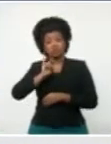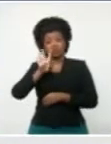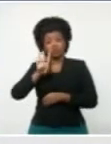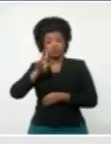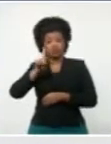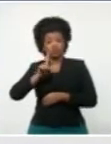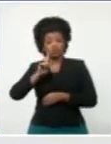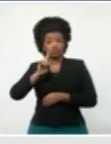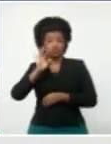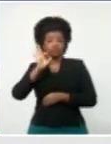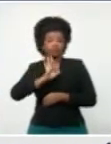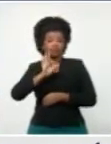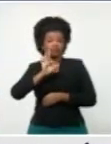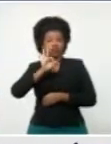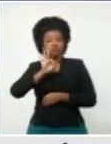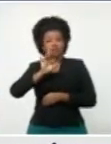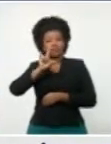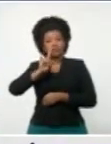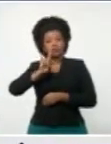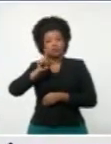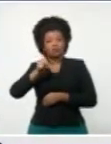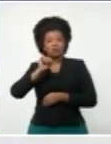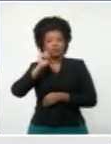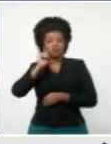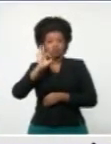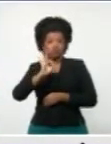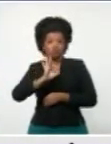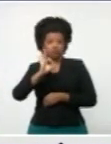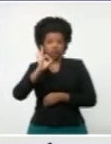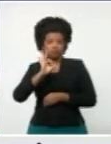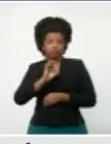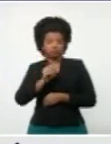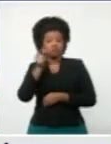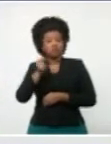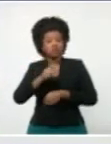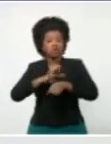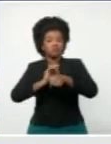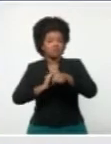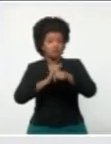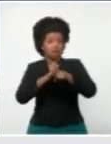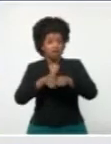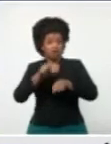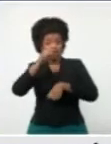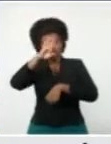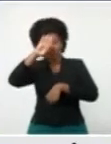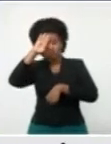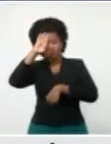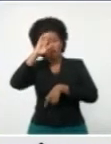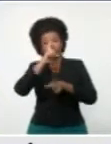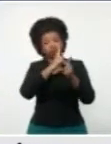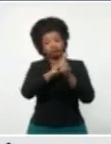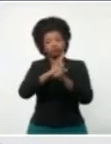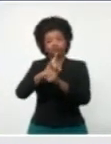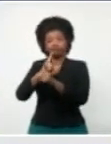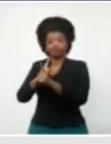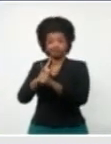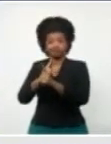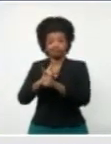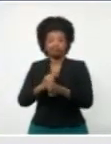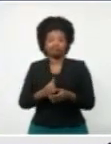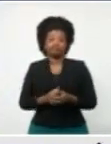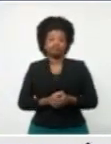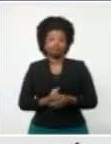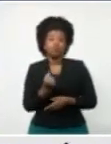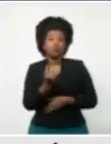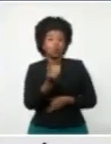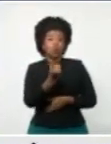case, the source of infection was out of the country for a total of 157 people who have